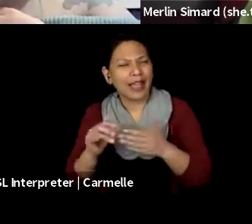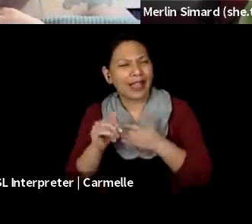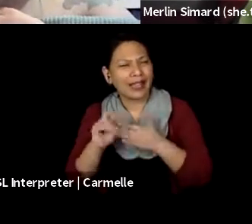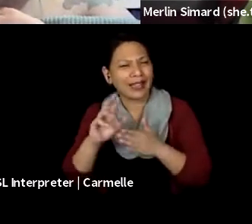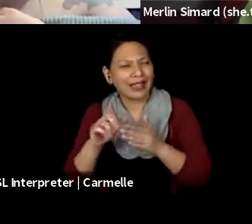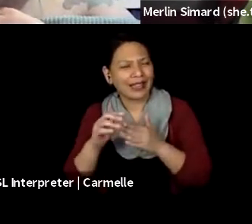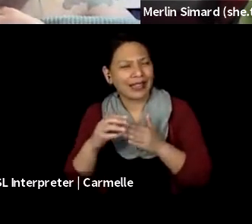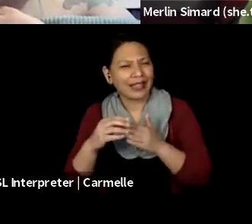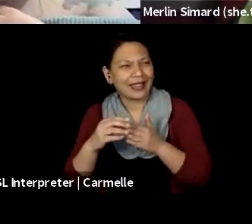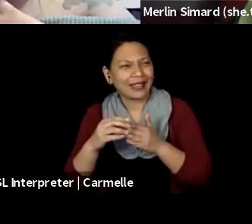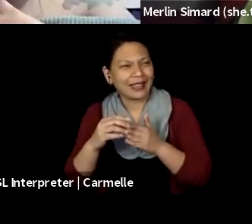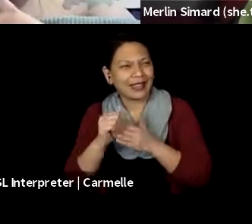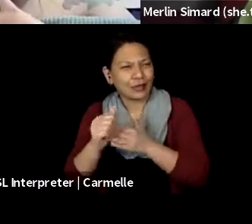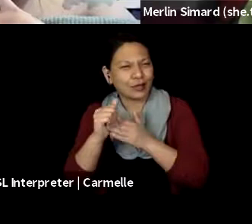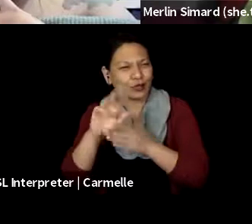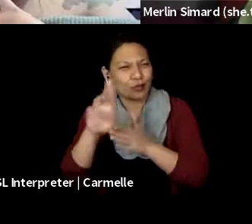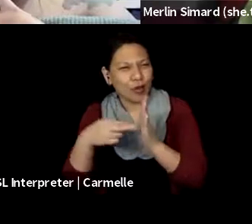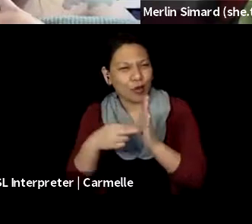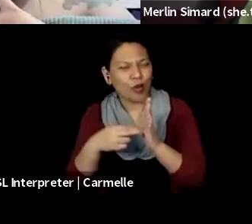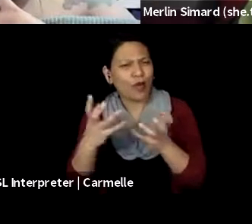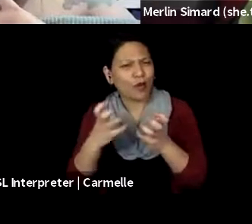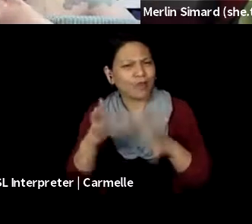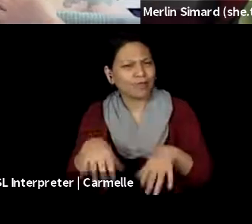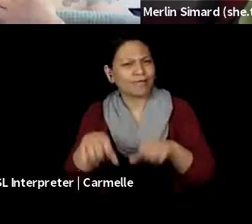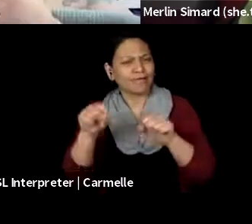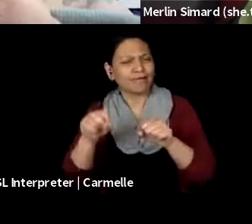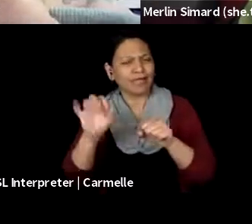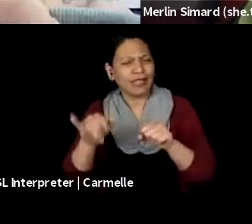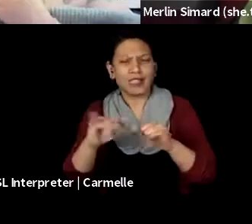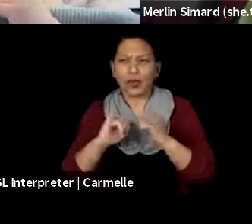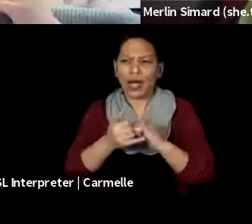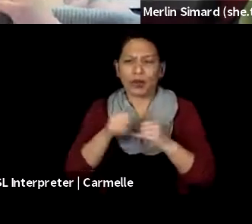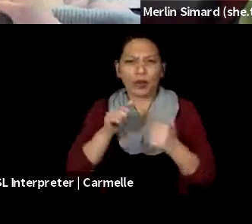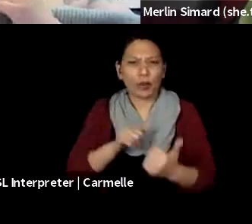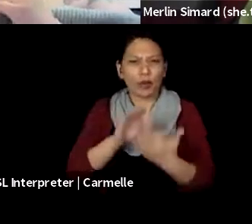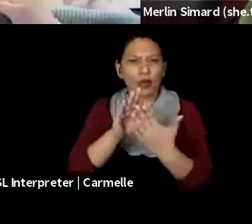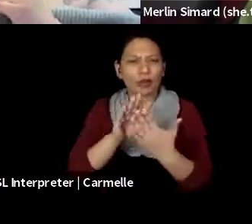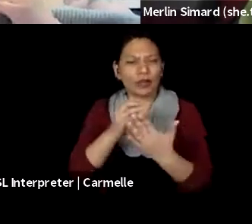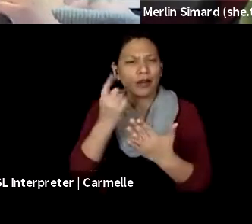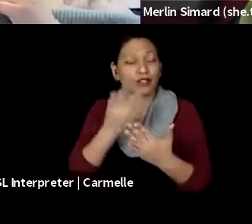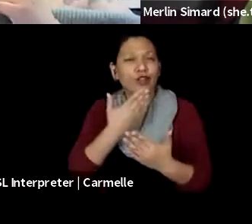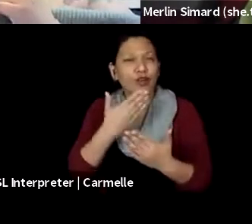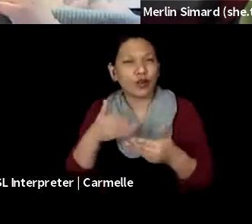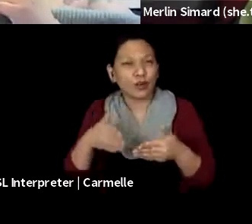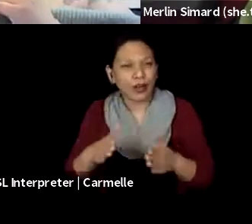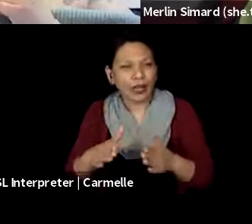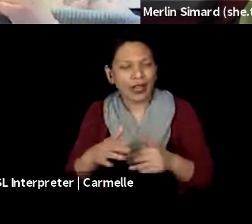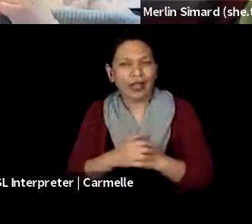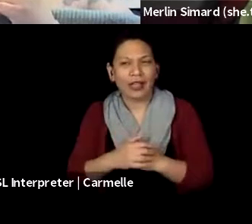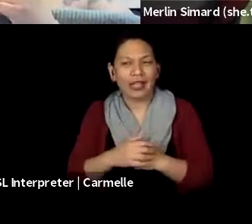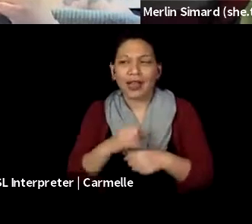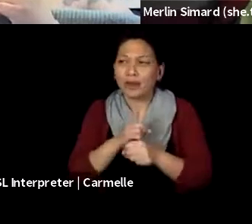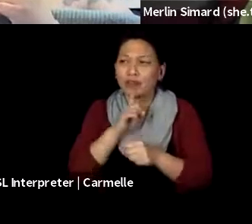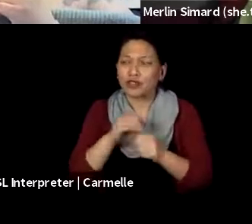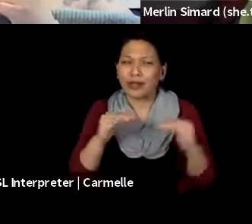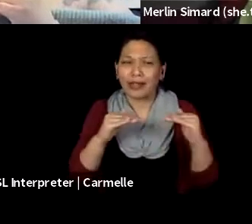within our communities. So how do we address it in a good way, and how do we make sure that that lateral violence practice can, you know,